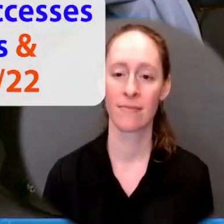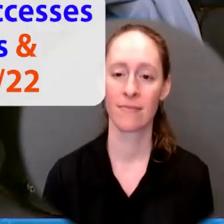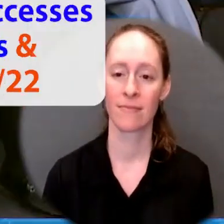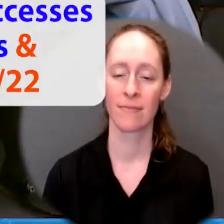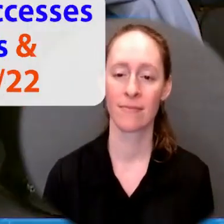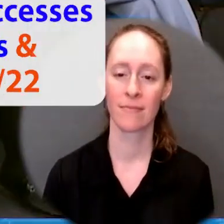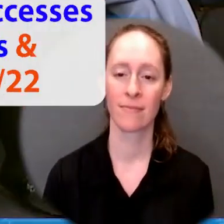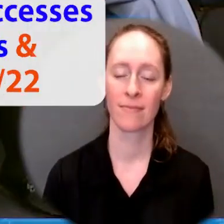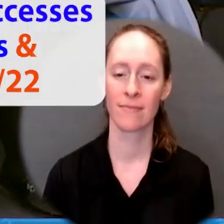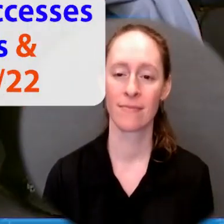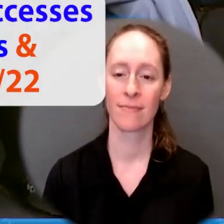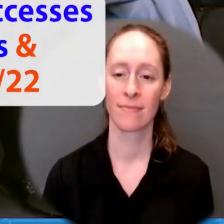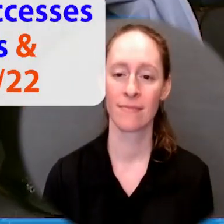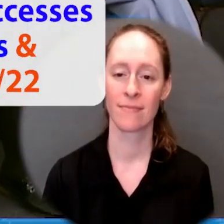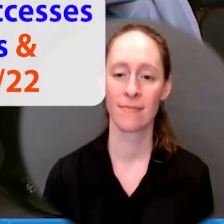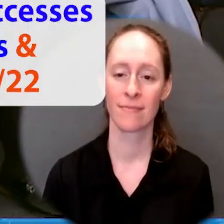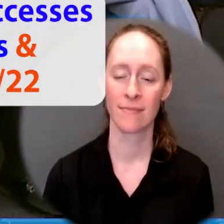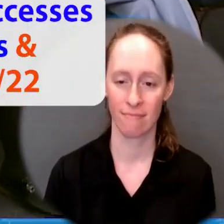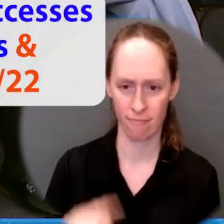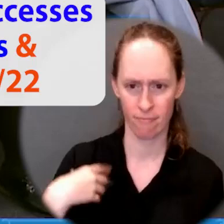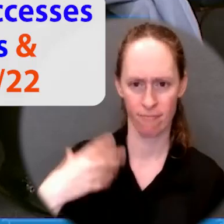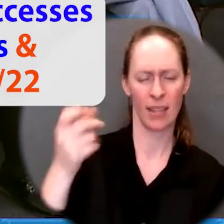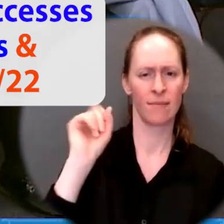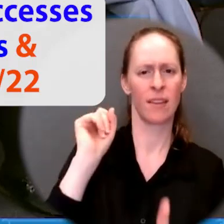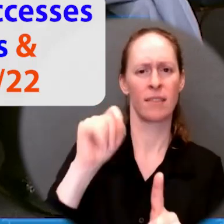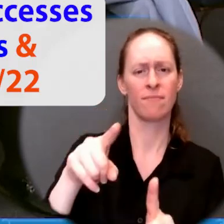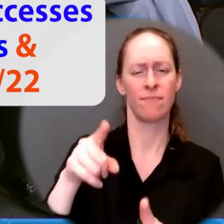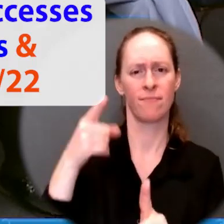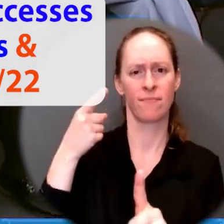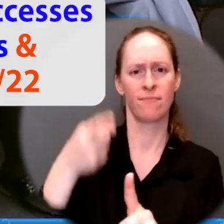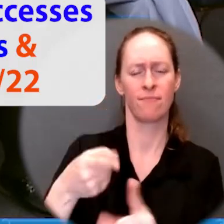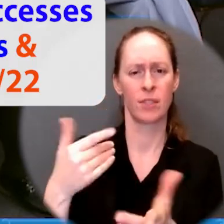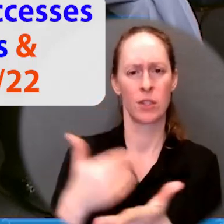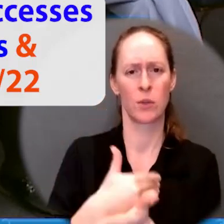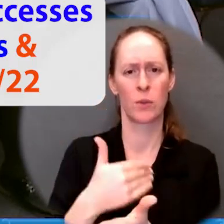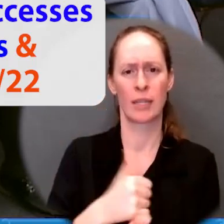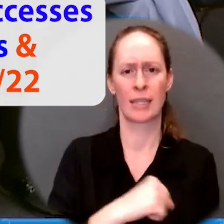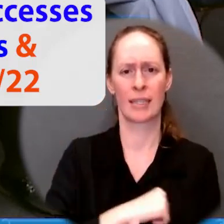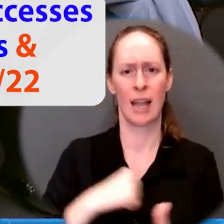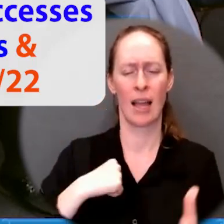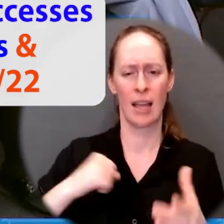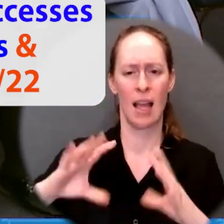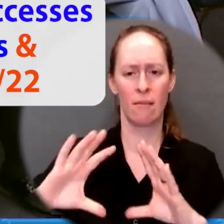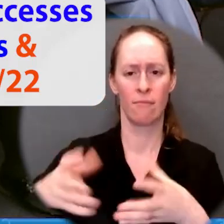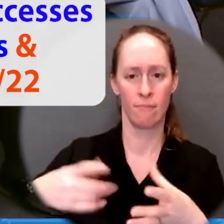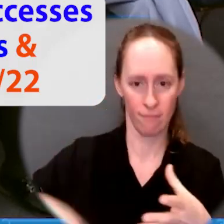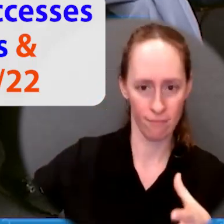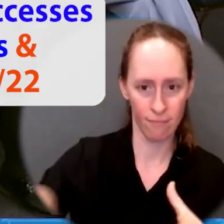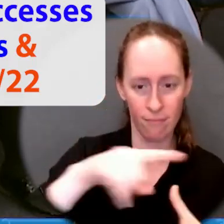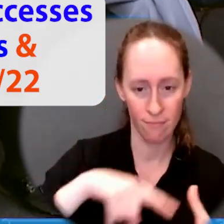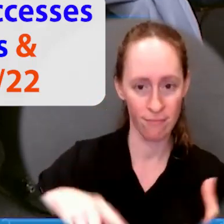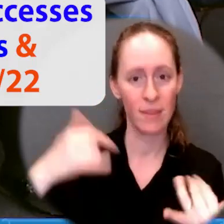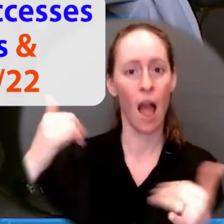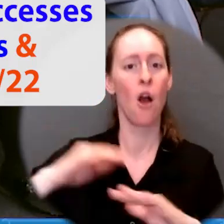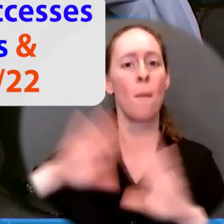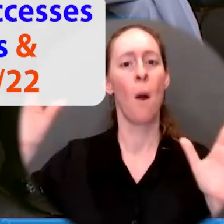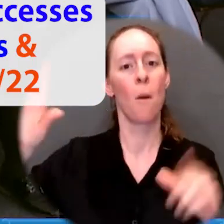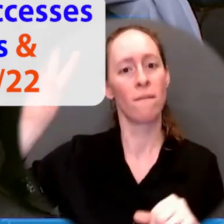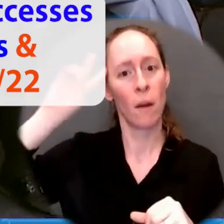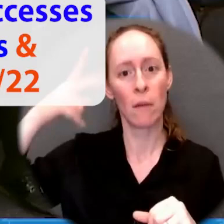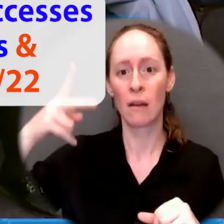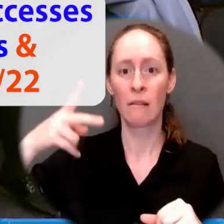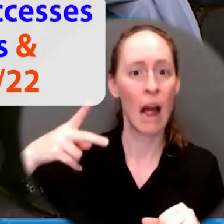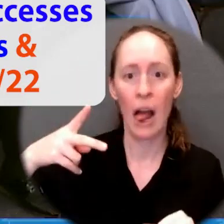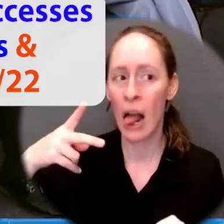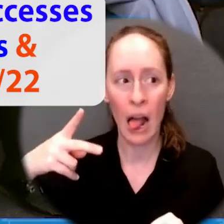new margin in the Senate. Now that the vice president won't have to break the tie as often,